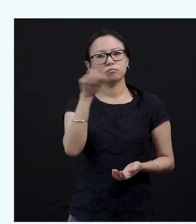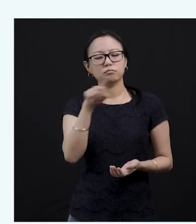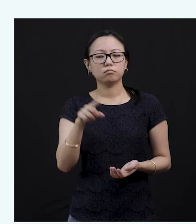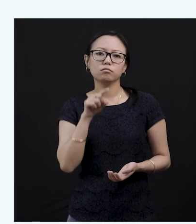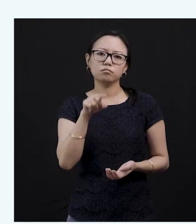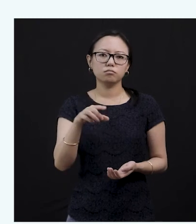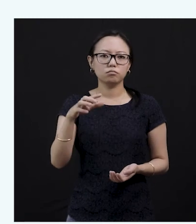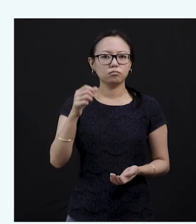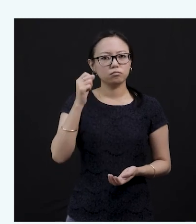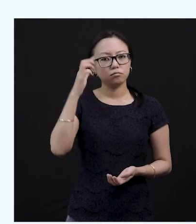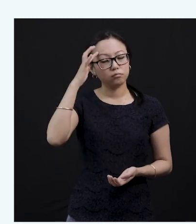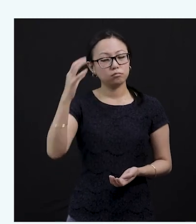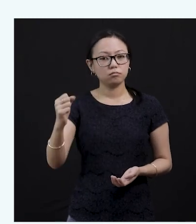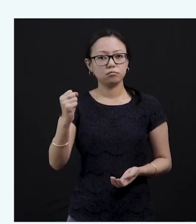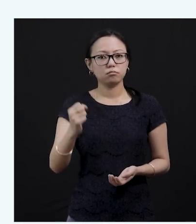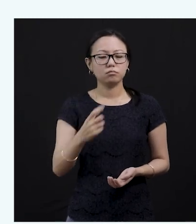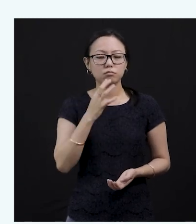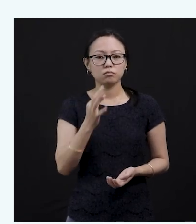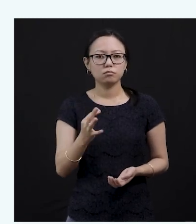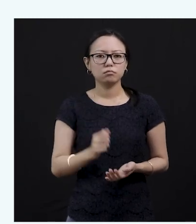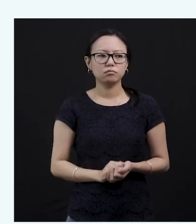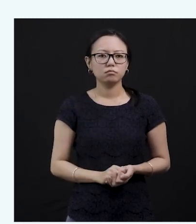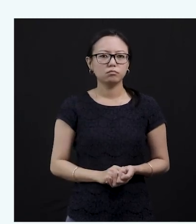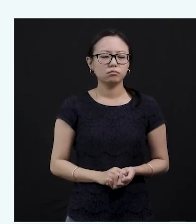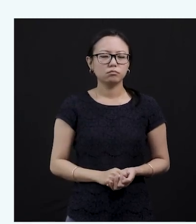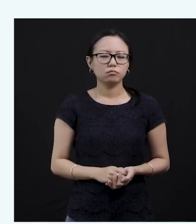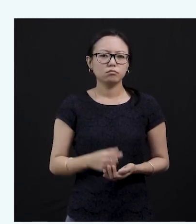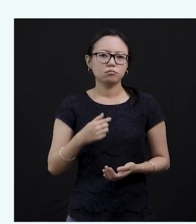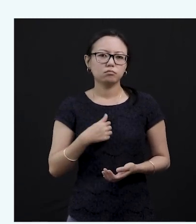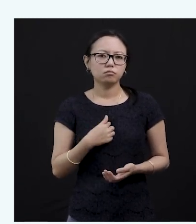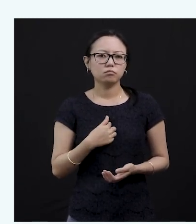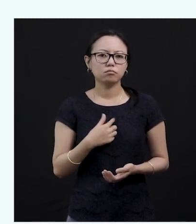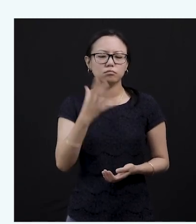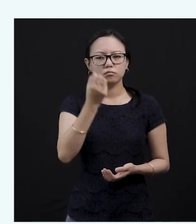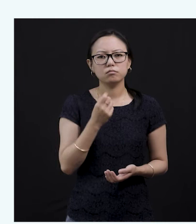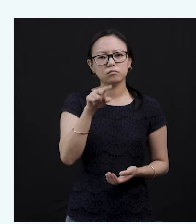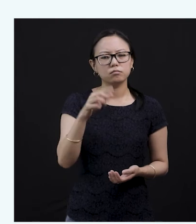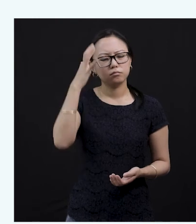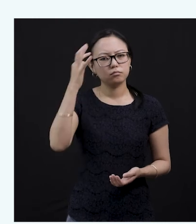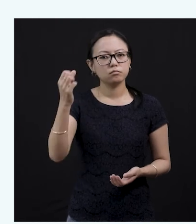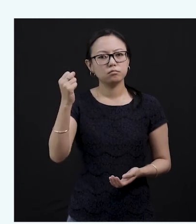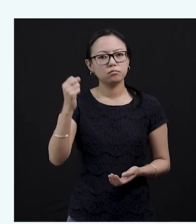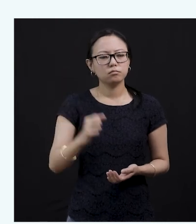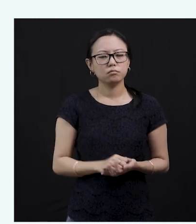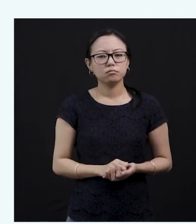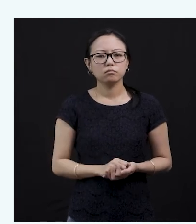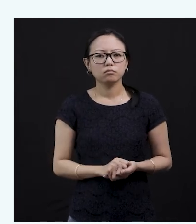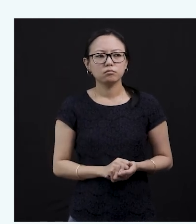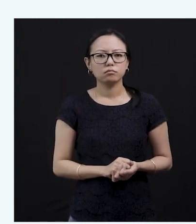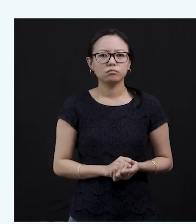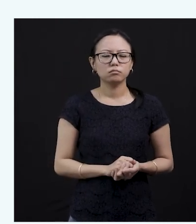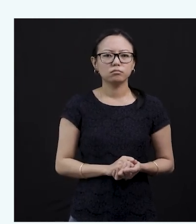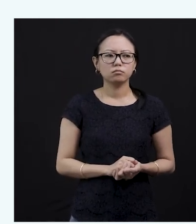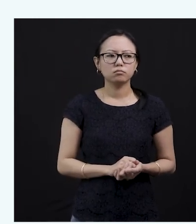a longitude. Also, I would like to remind you once more that longitudes are those lines which